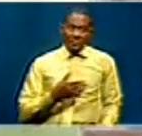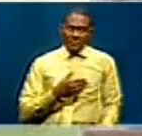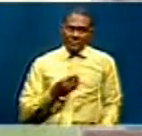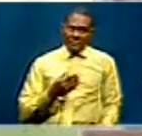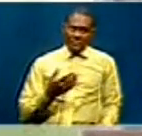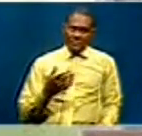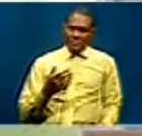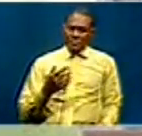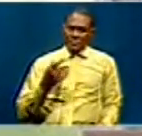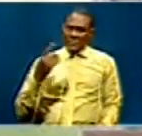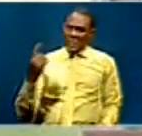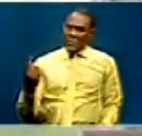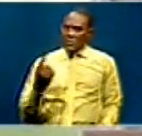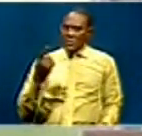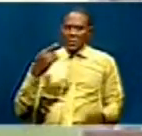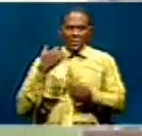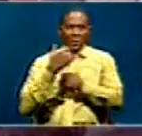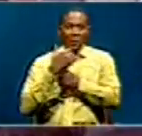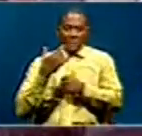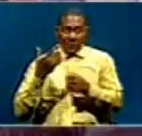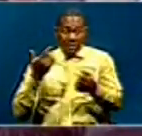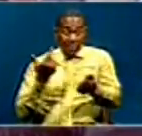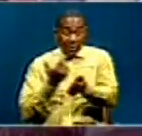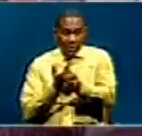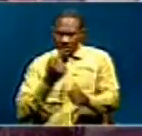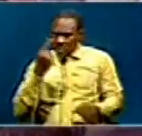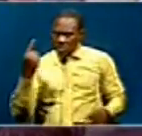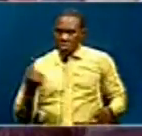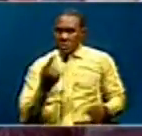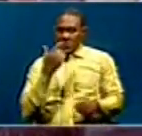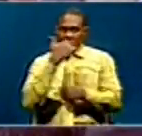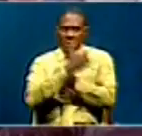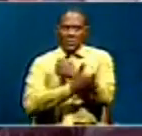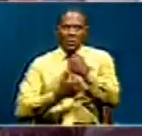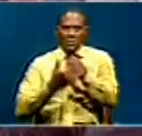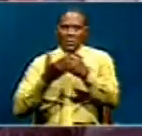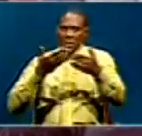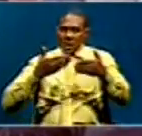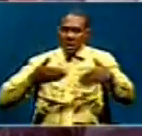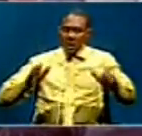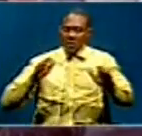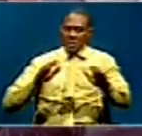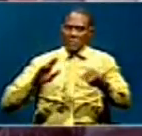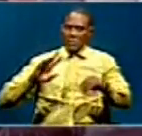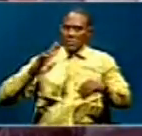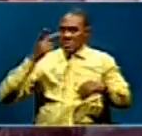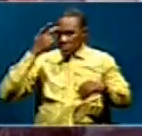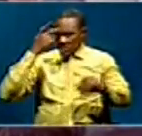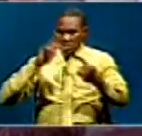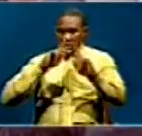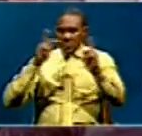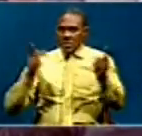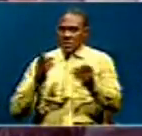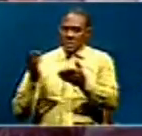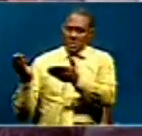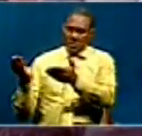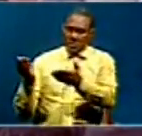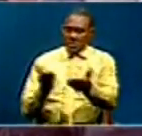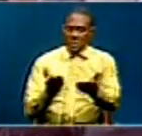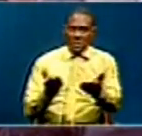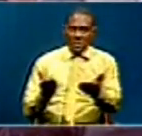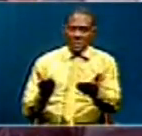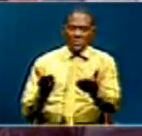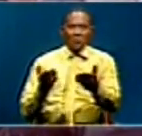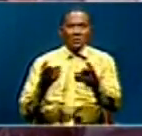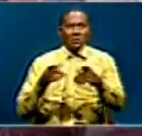This may be the only country where we allow the political parties to be present when we are